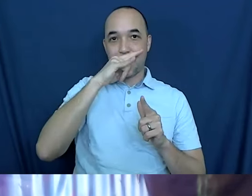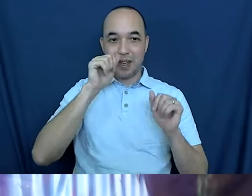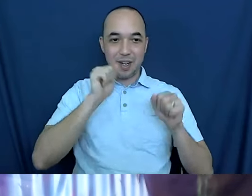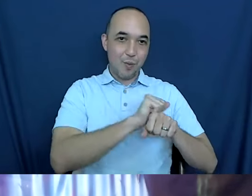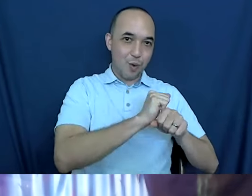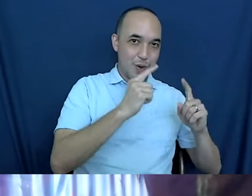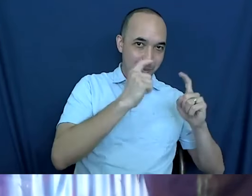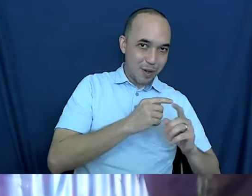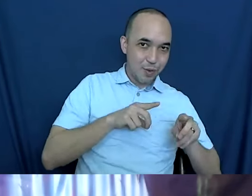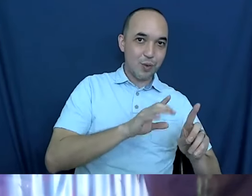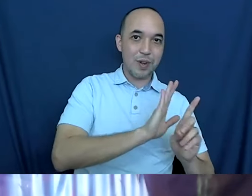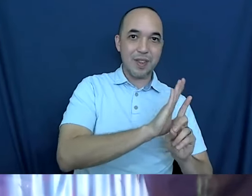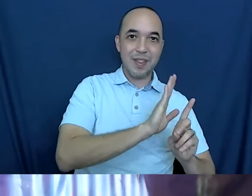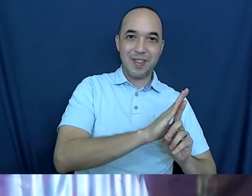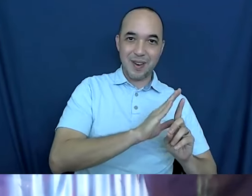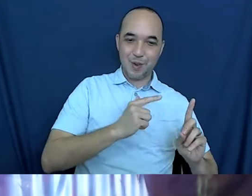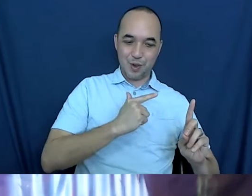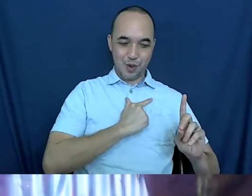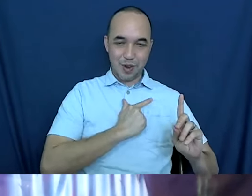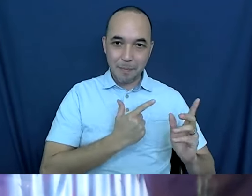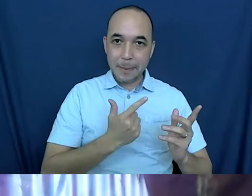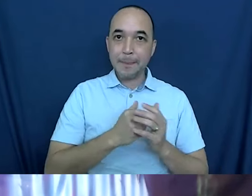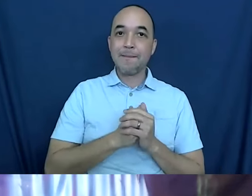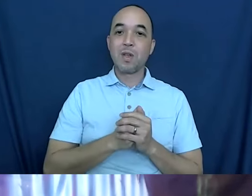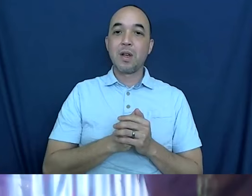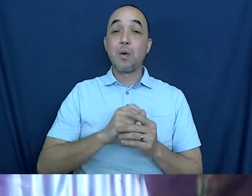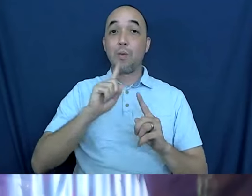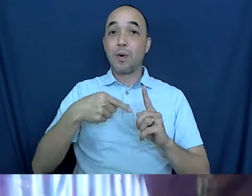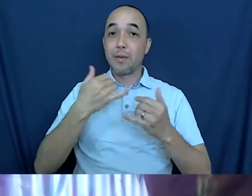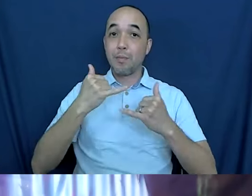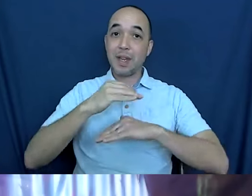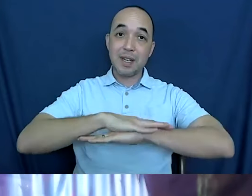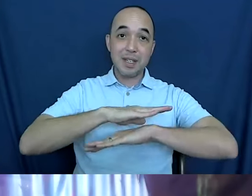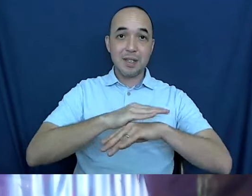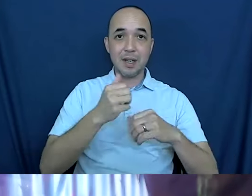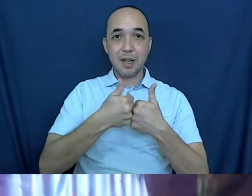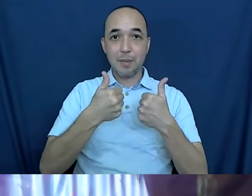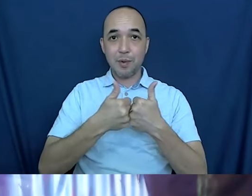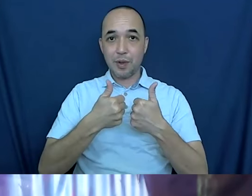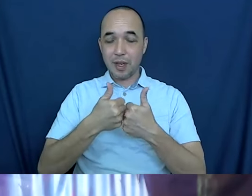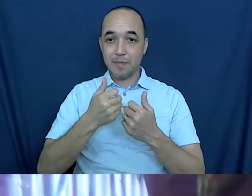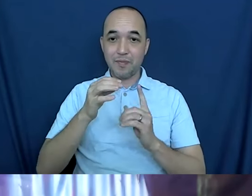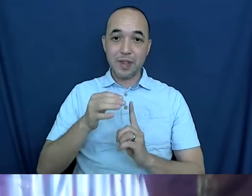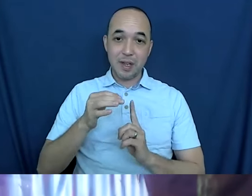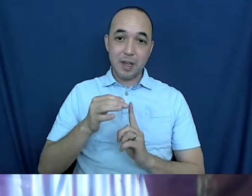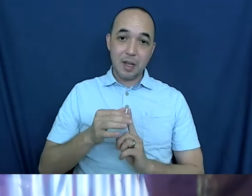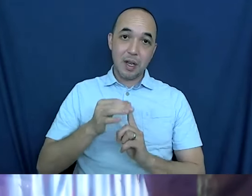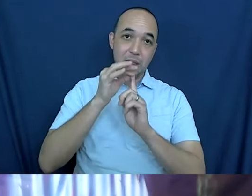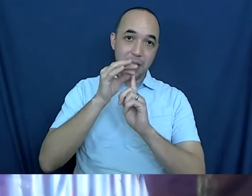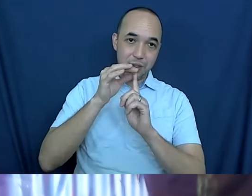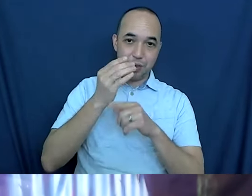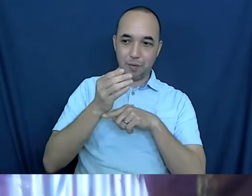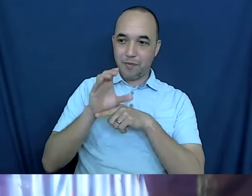would say when you're playing a tabletop role-playing game, unless you are making the player who is playing the barbarian bench press